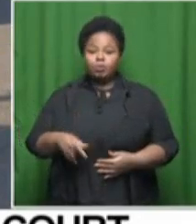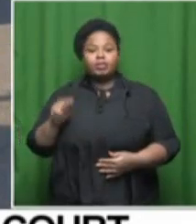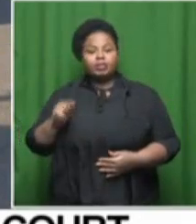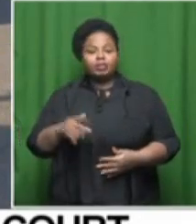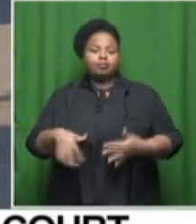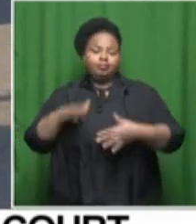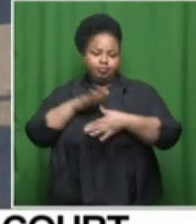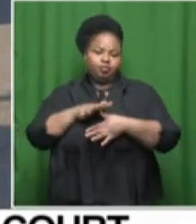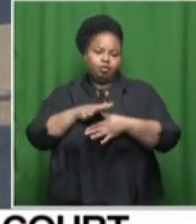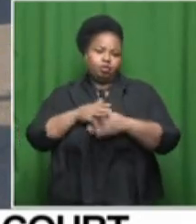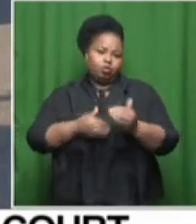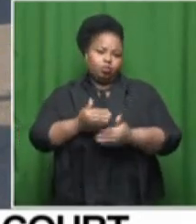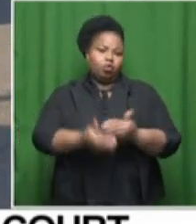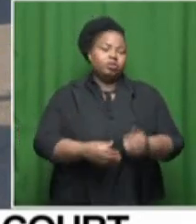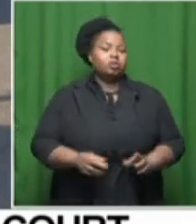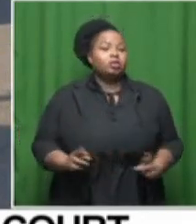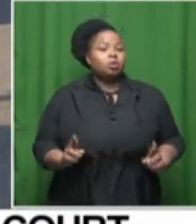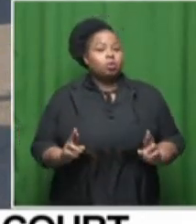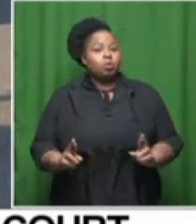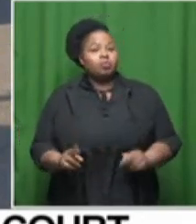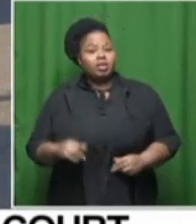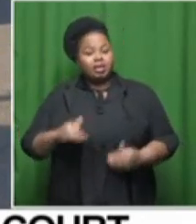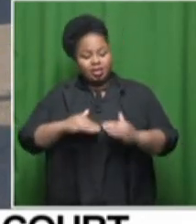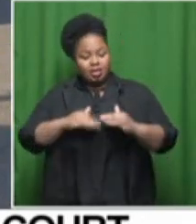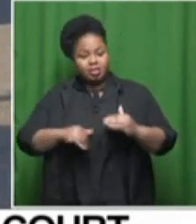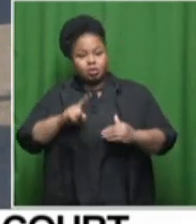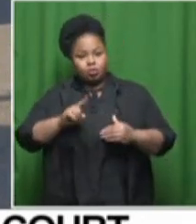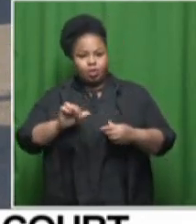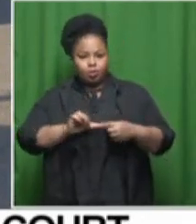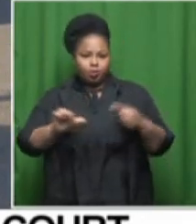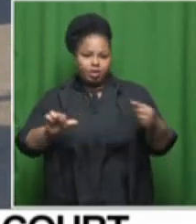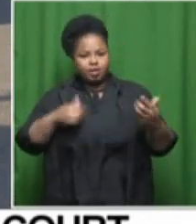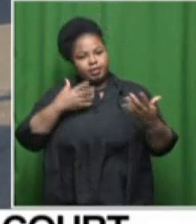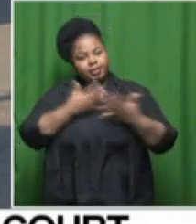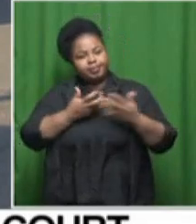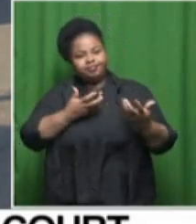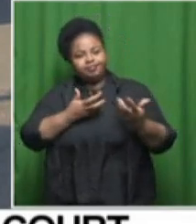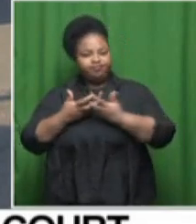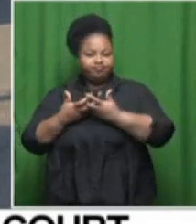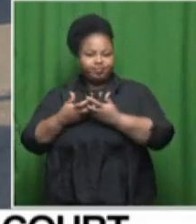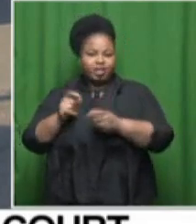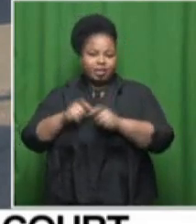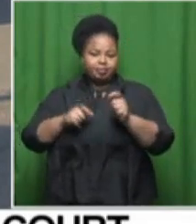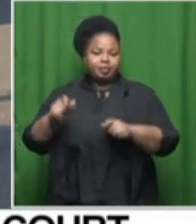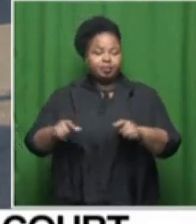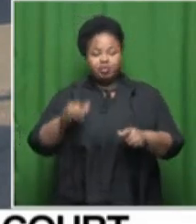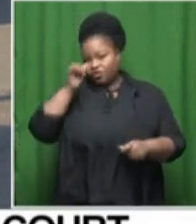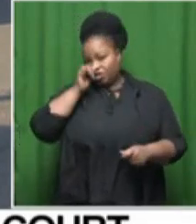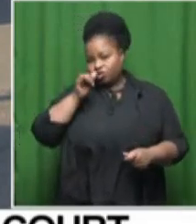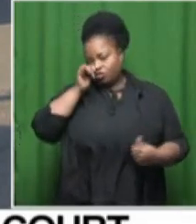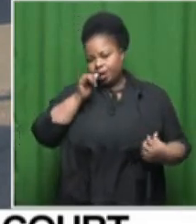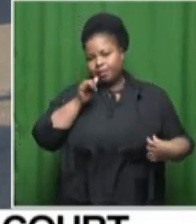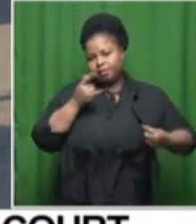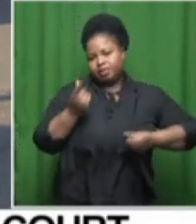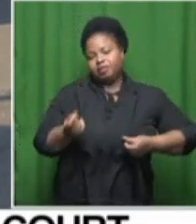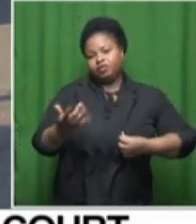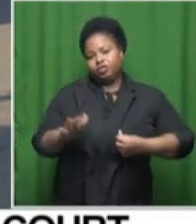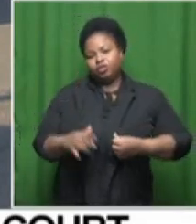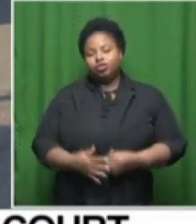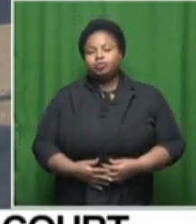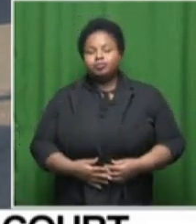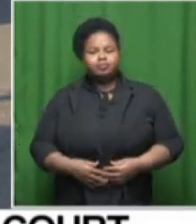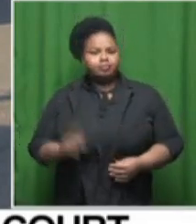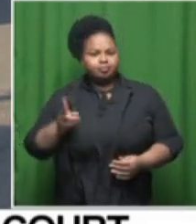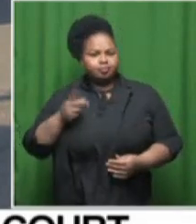this process, and they're hoping that within a week they'd be able to link some people to this crime. Also,